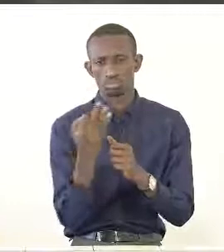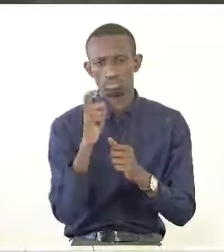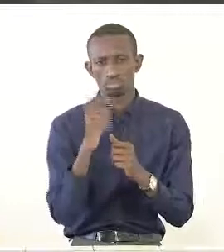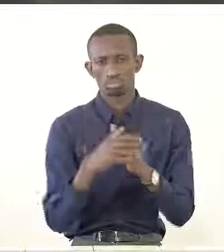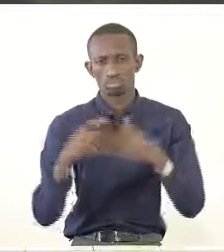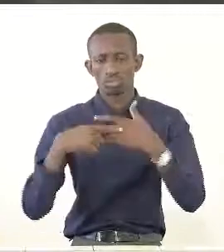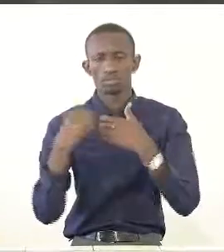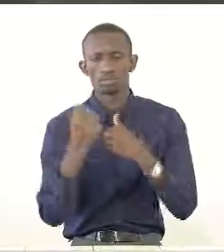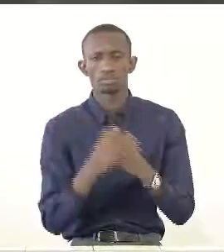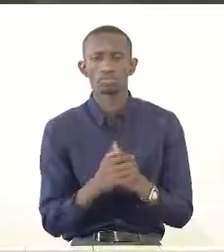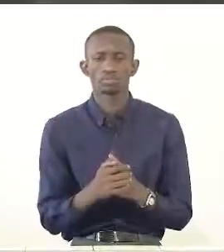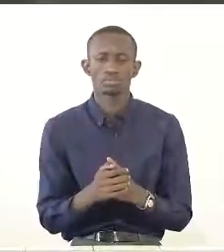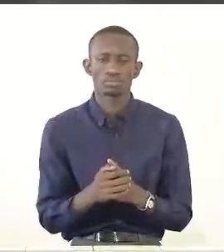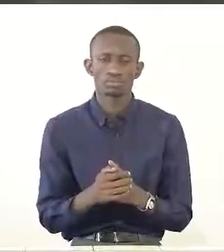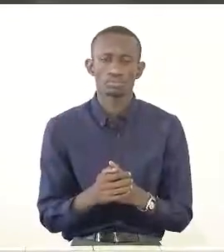So I can let